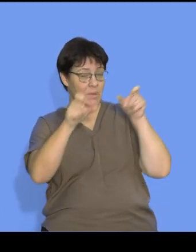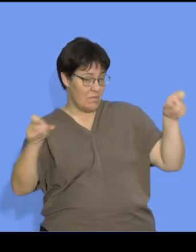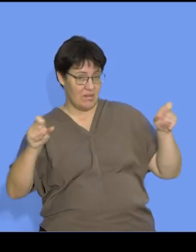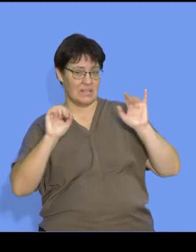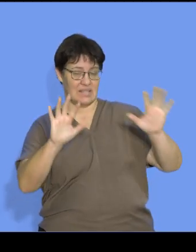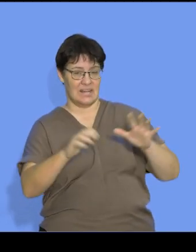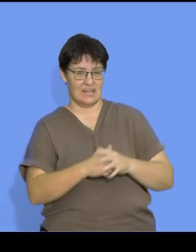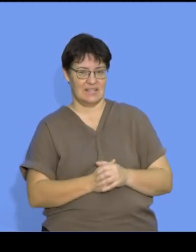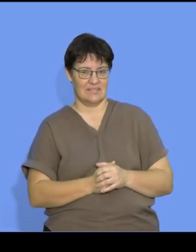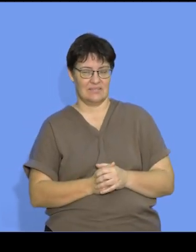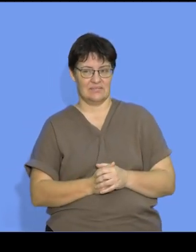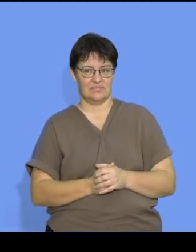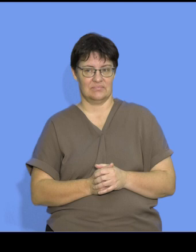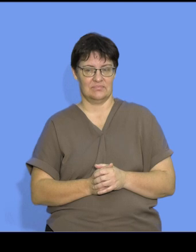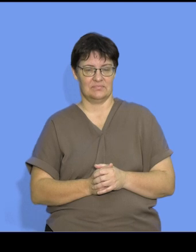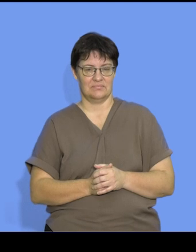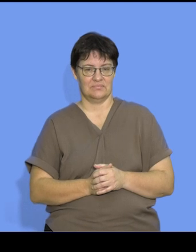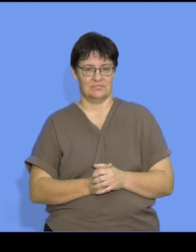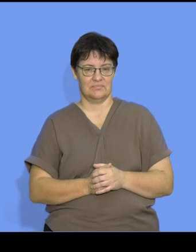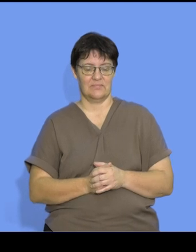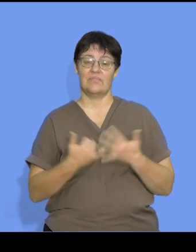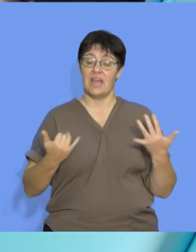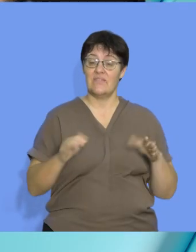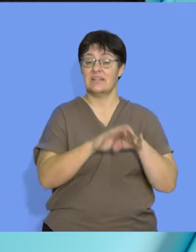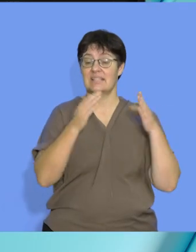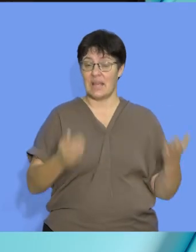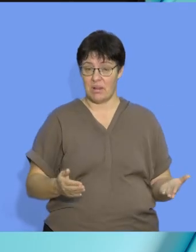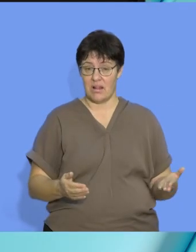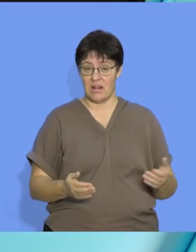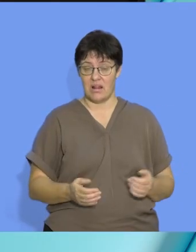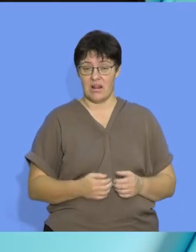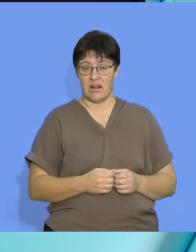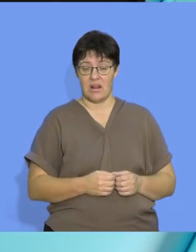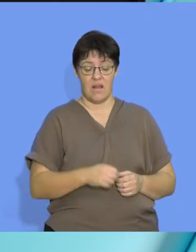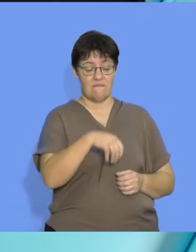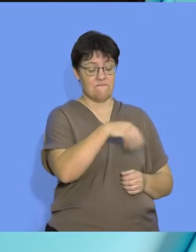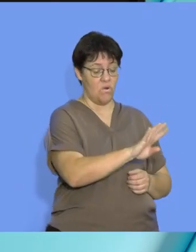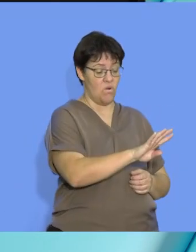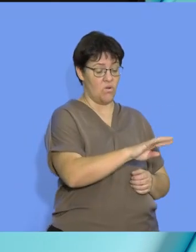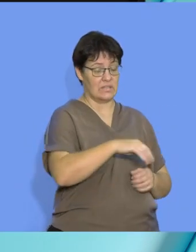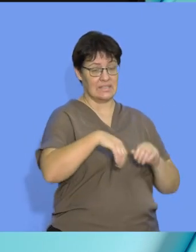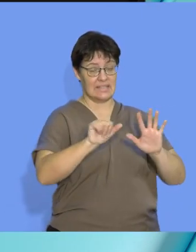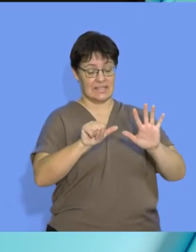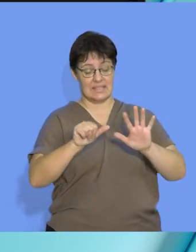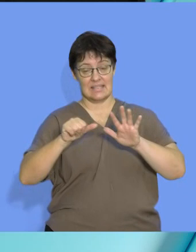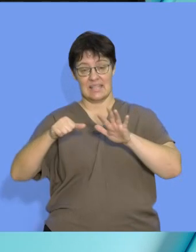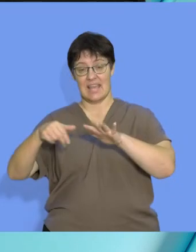Wonderful, guys. So if our tables are going 4, 6, 8,